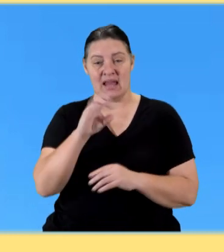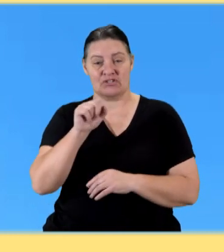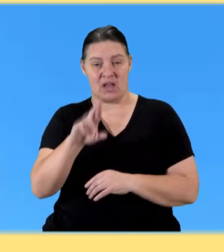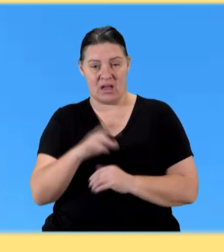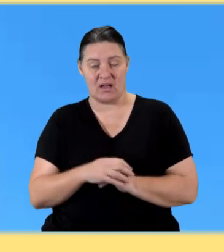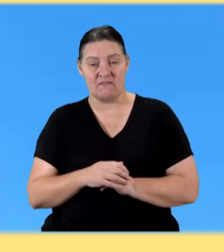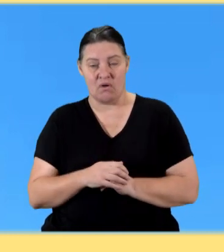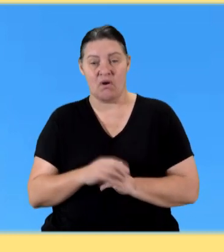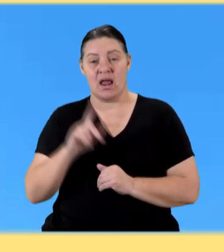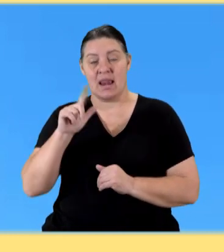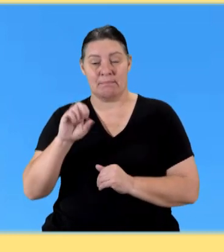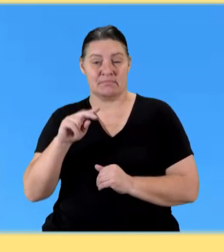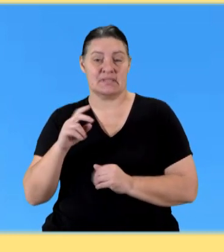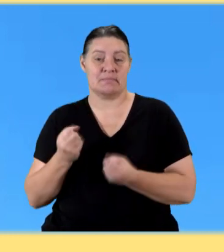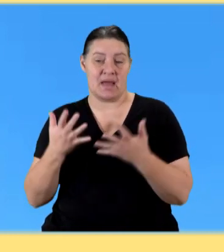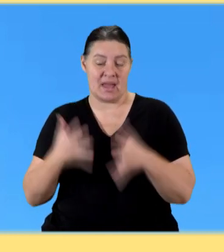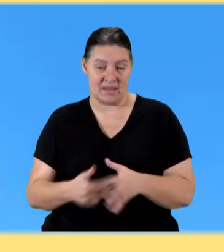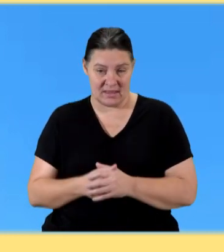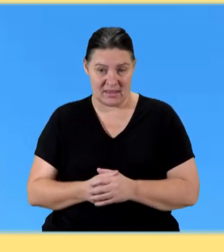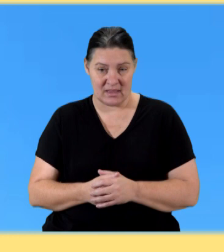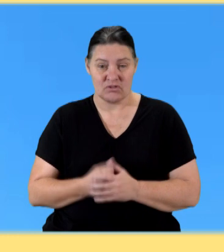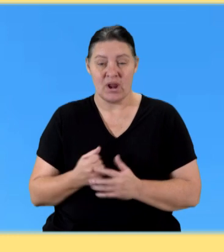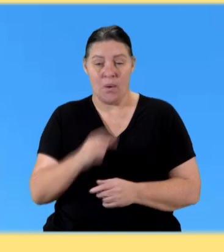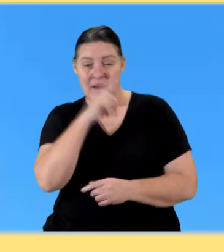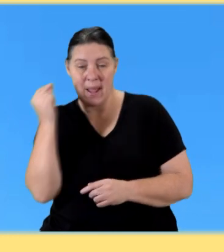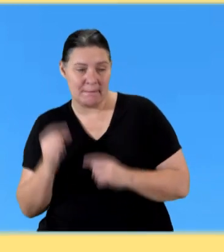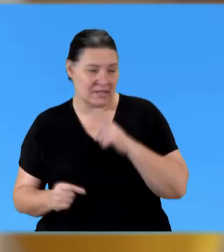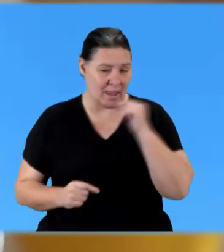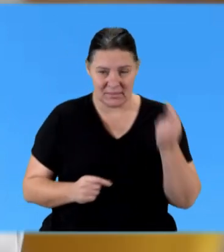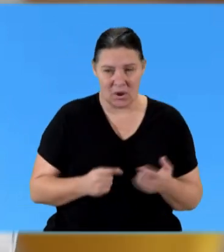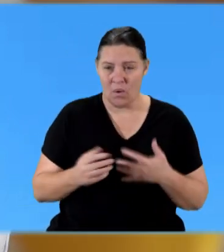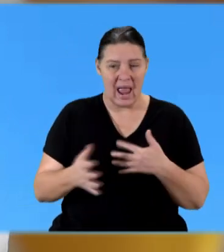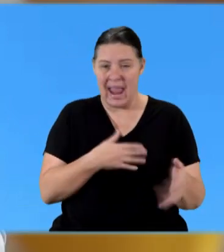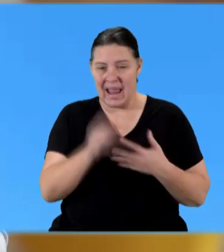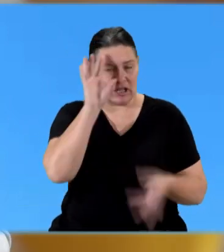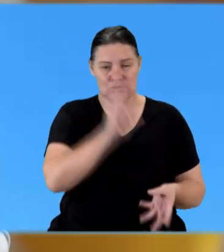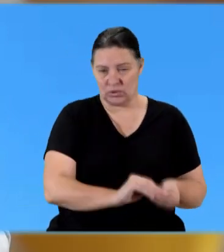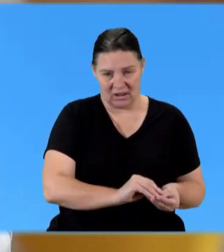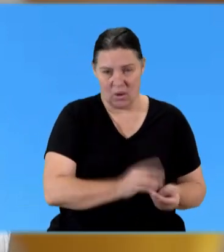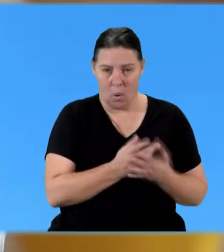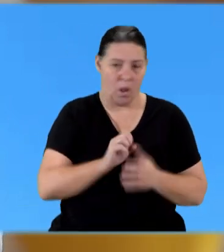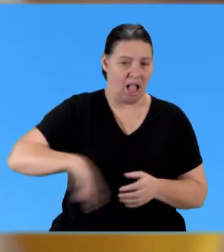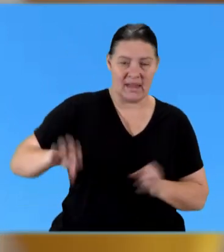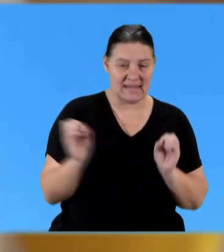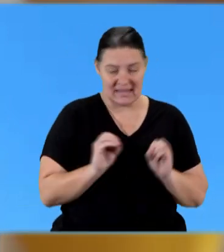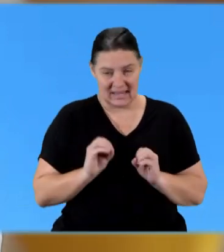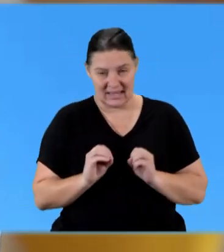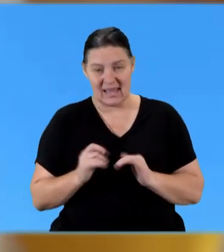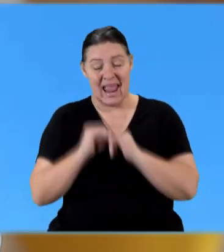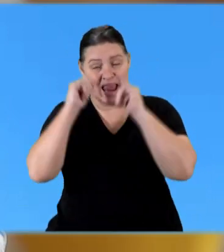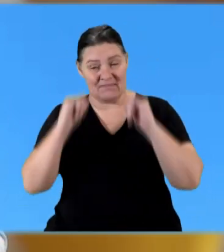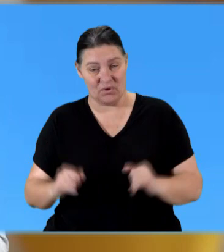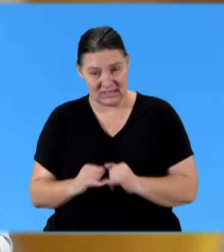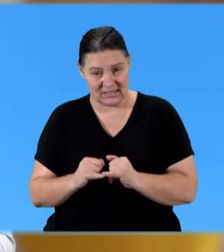ledger of Lamb Suppliers. So this is a matter of names now, not to do with any total or any omission. It